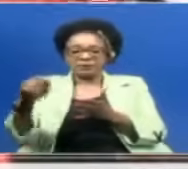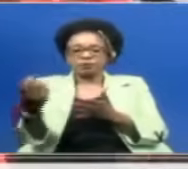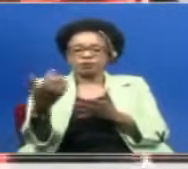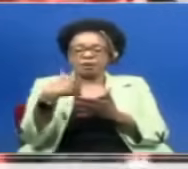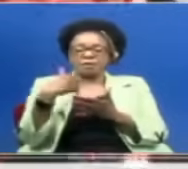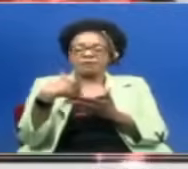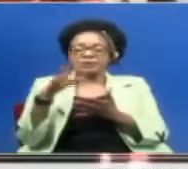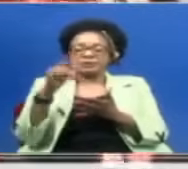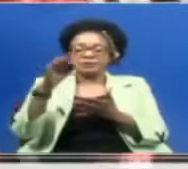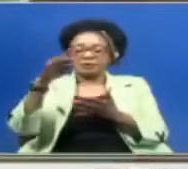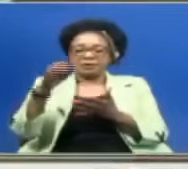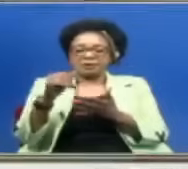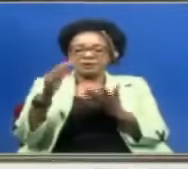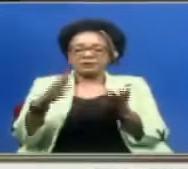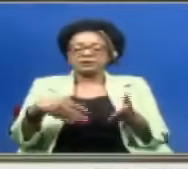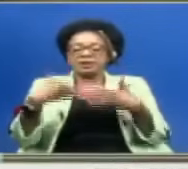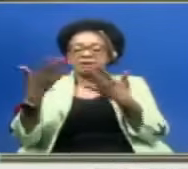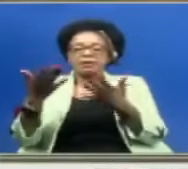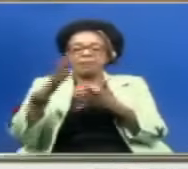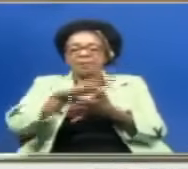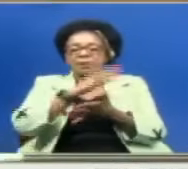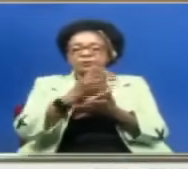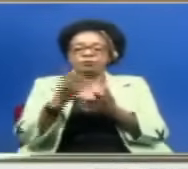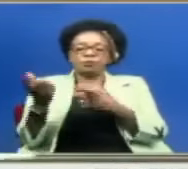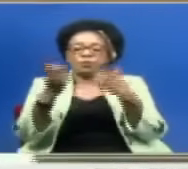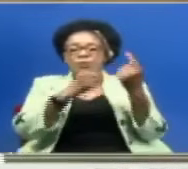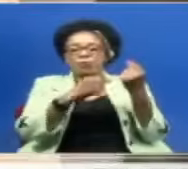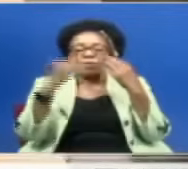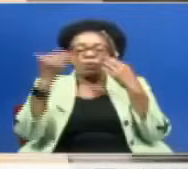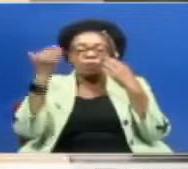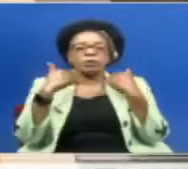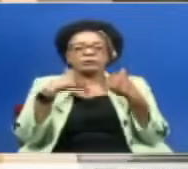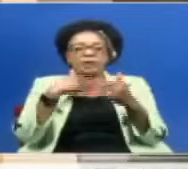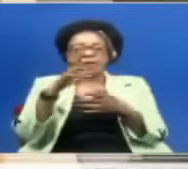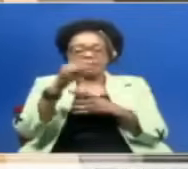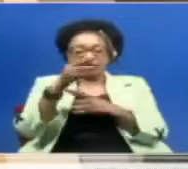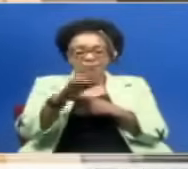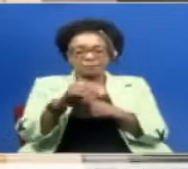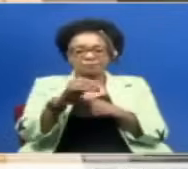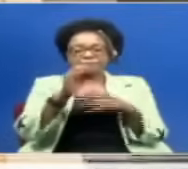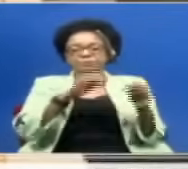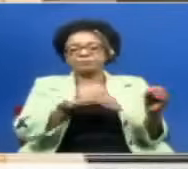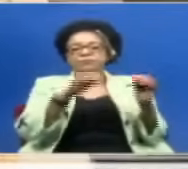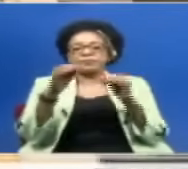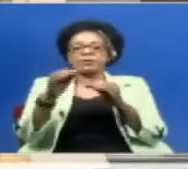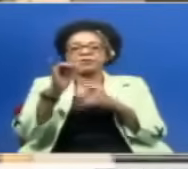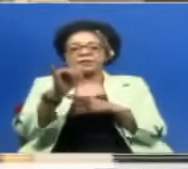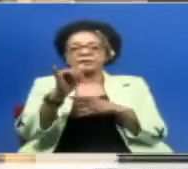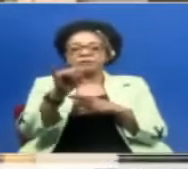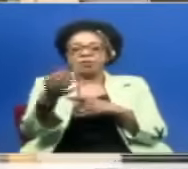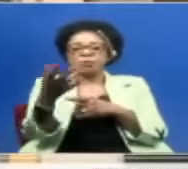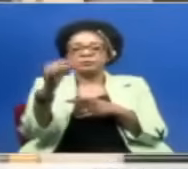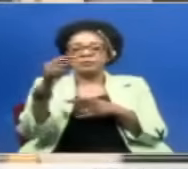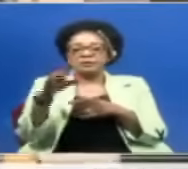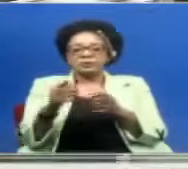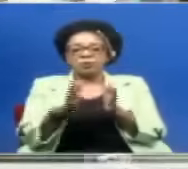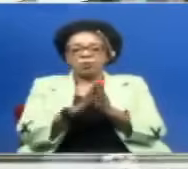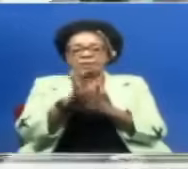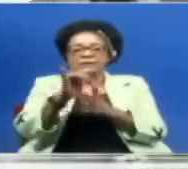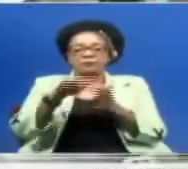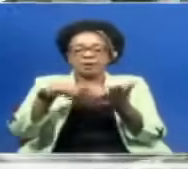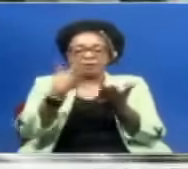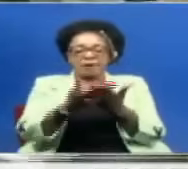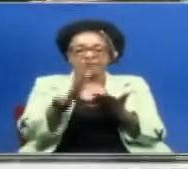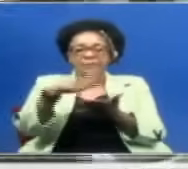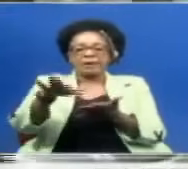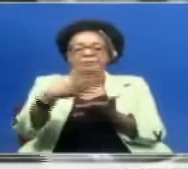He surrendered power to attend court at The Hague. The transfer of power was dramatic, with the president arriving at parliament to